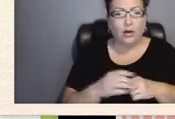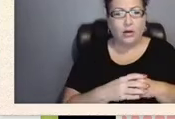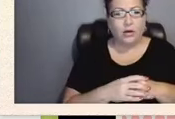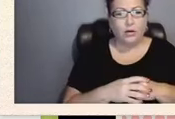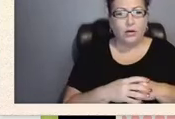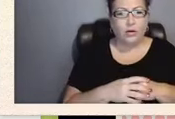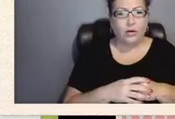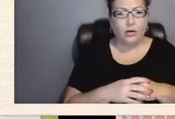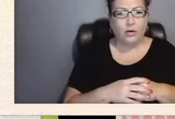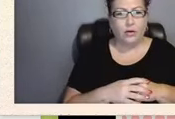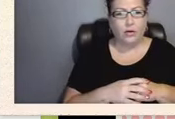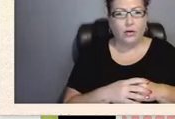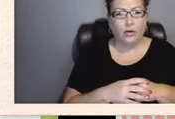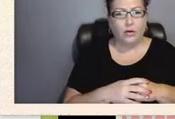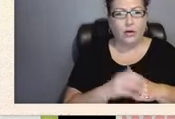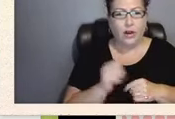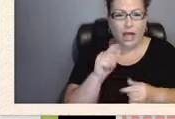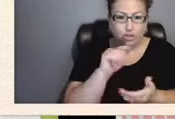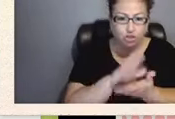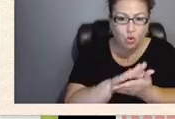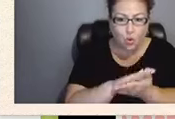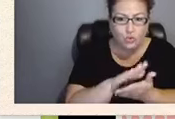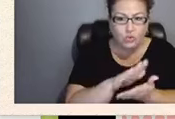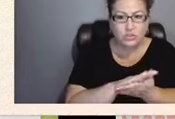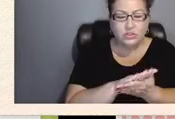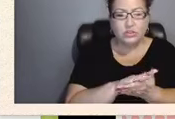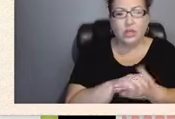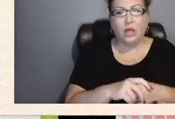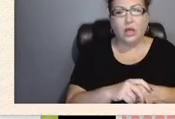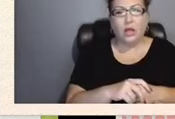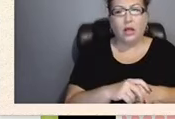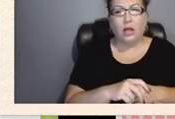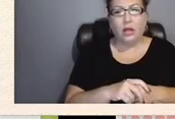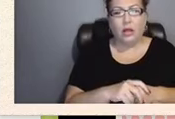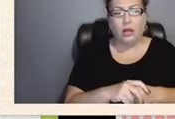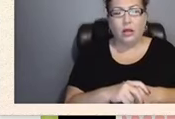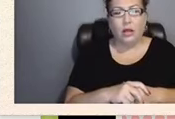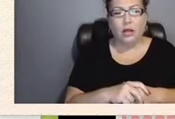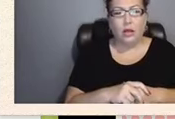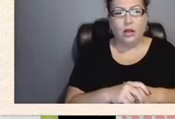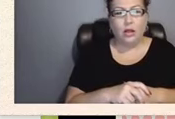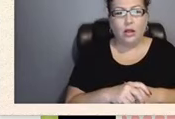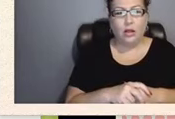at schools, Bible Elementary and